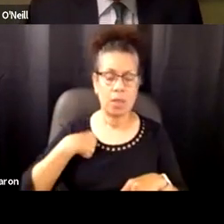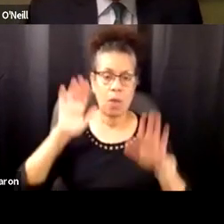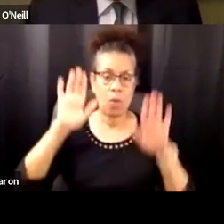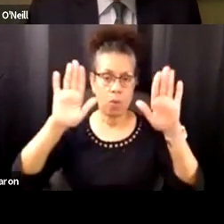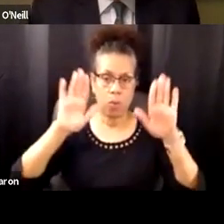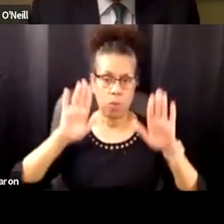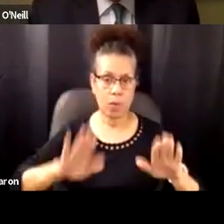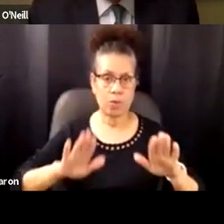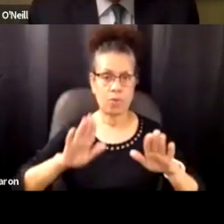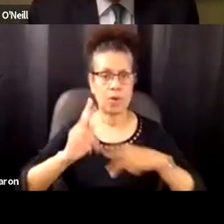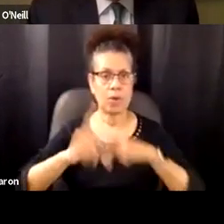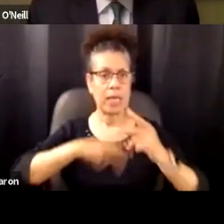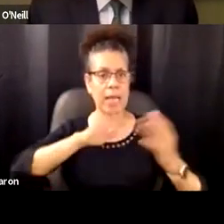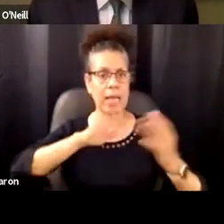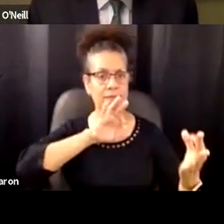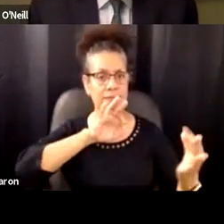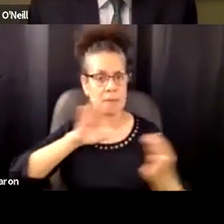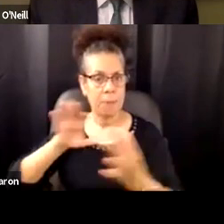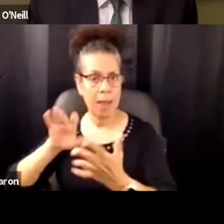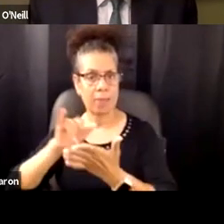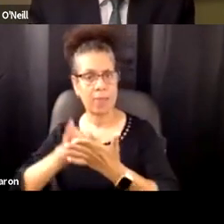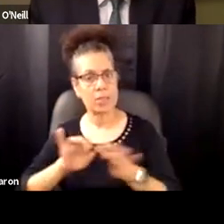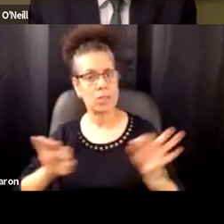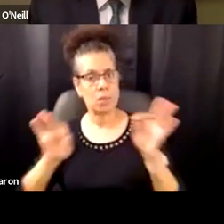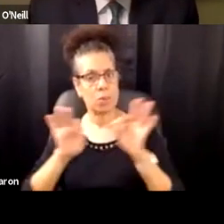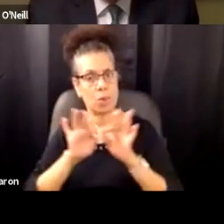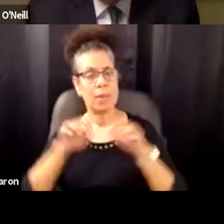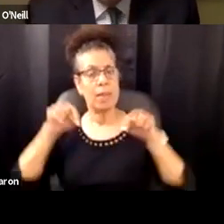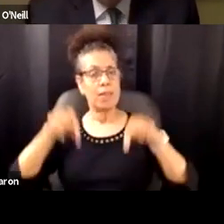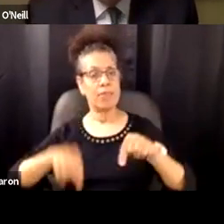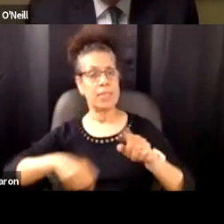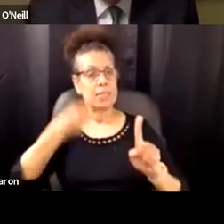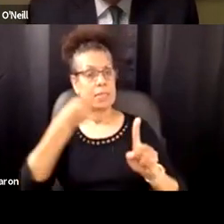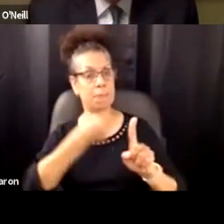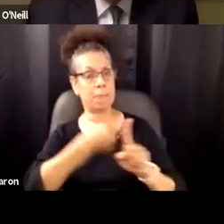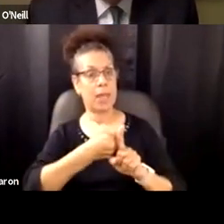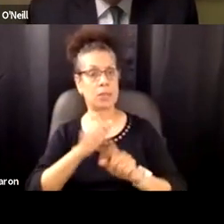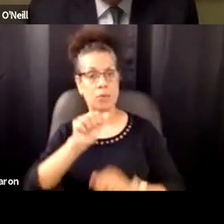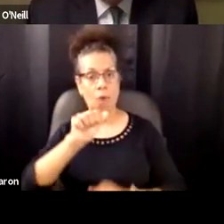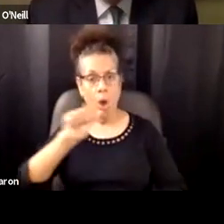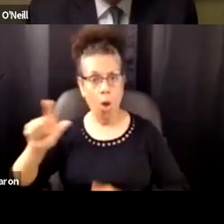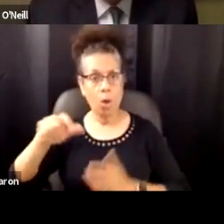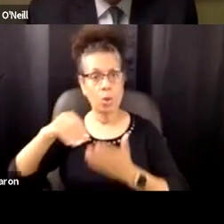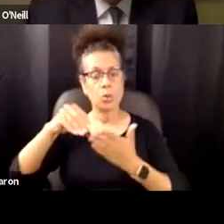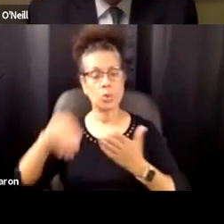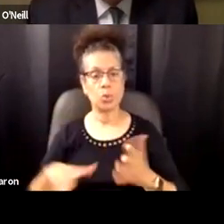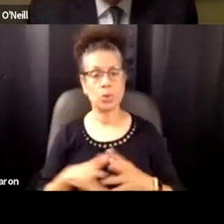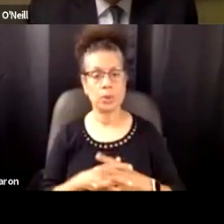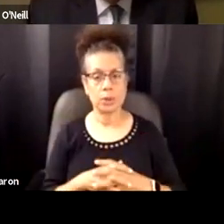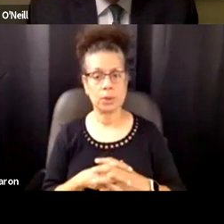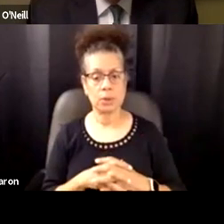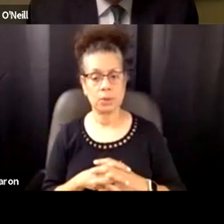exactly the type of feedback that is critical because this impacts all of our students and so um